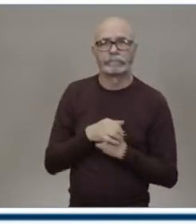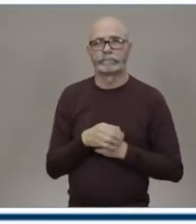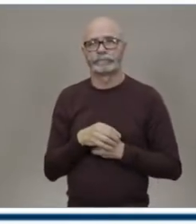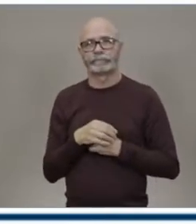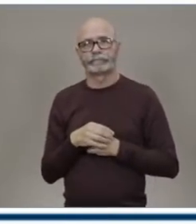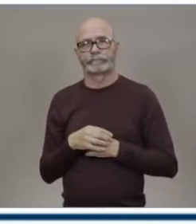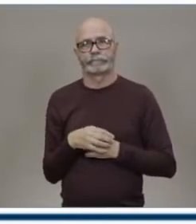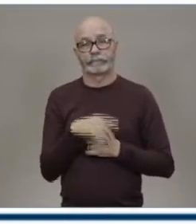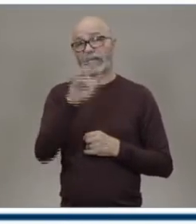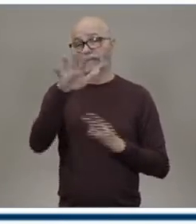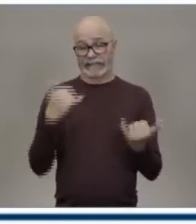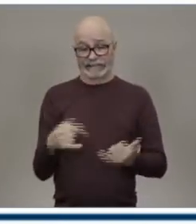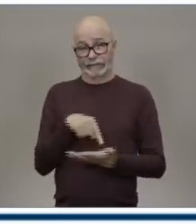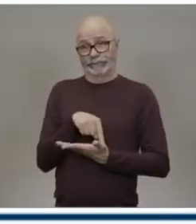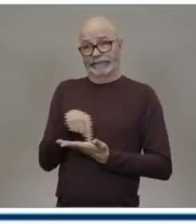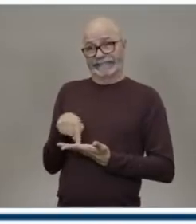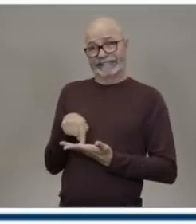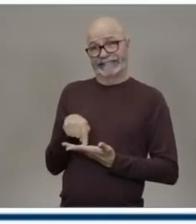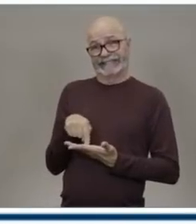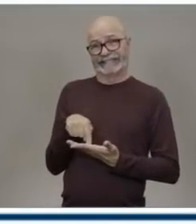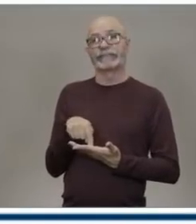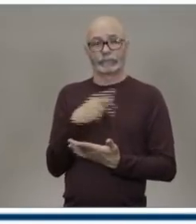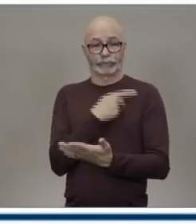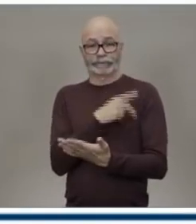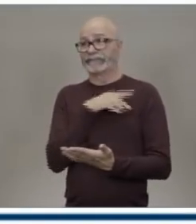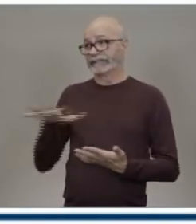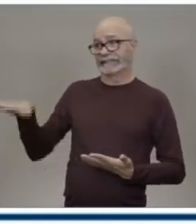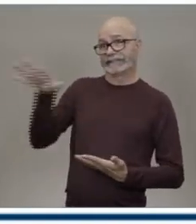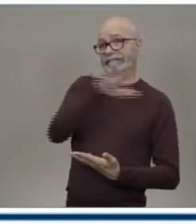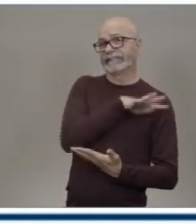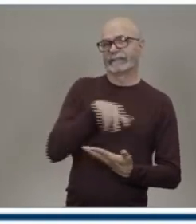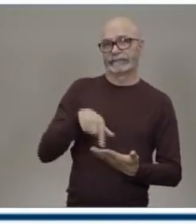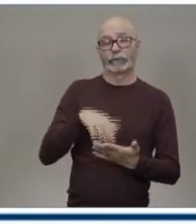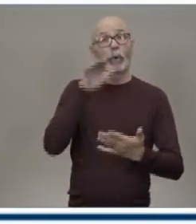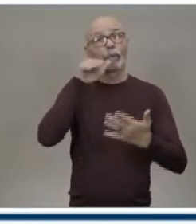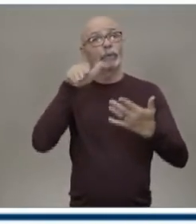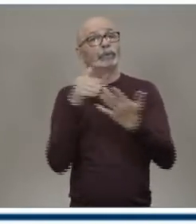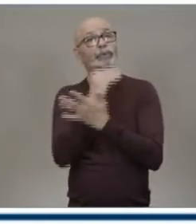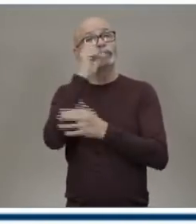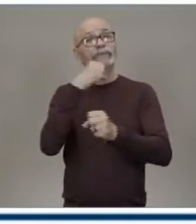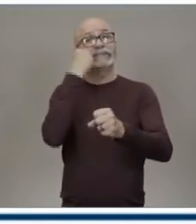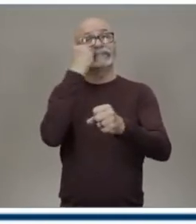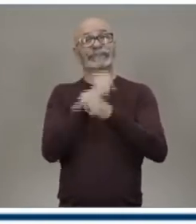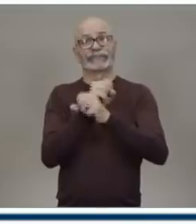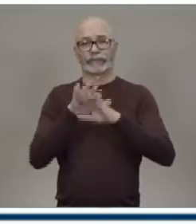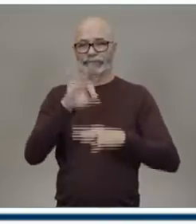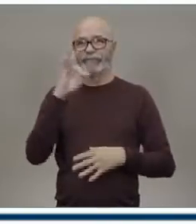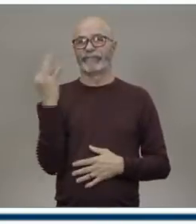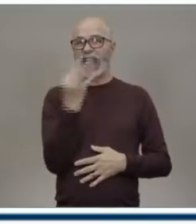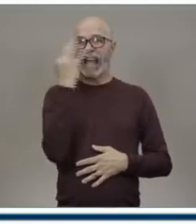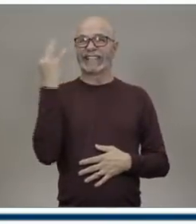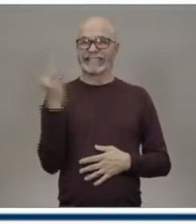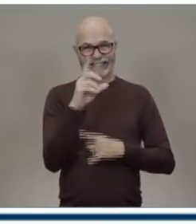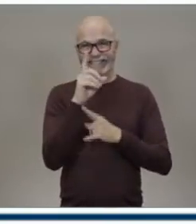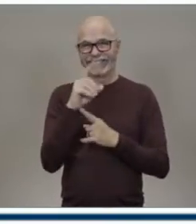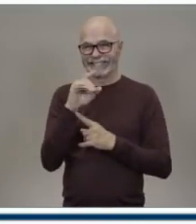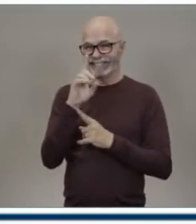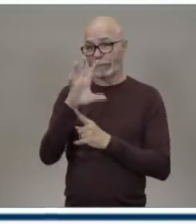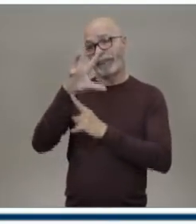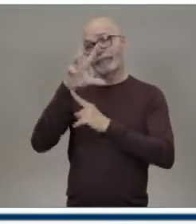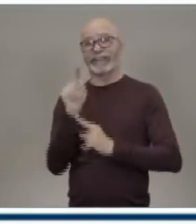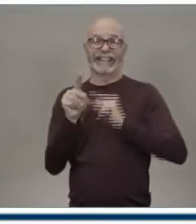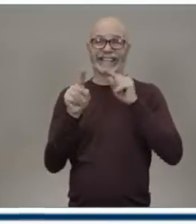week. I don't have the in front of me. New Year's Day is a Friday. I don't have the exact clinic and schedule in front of